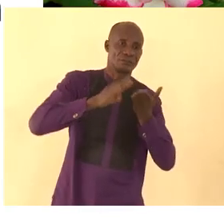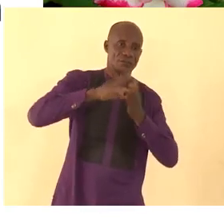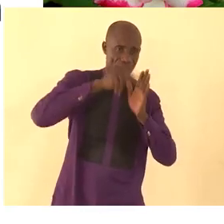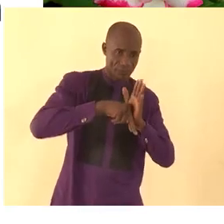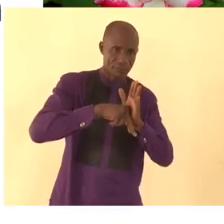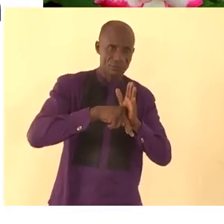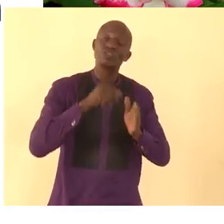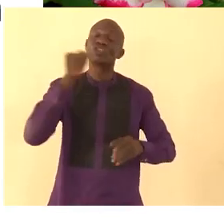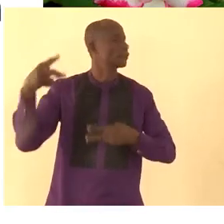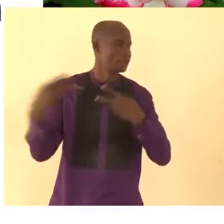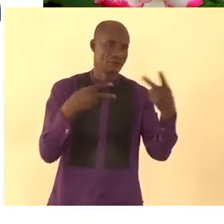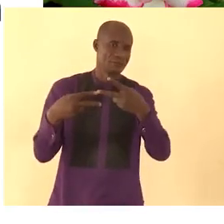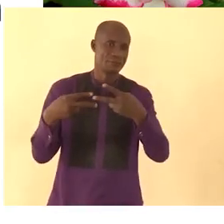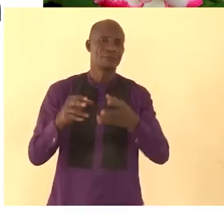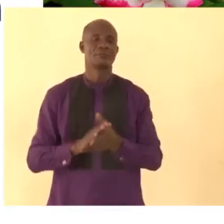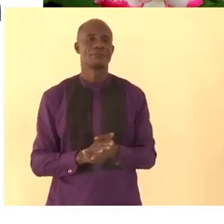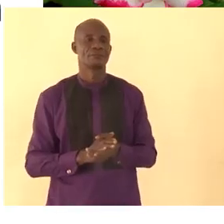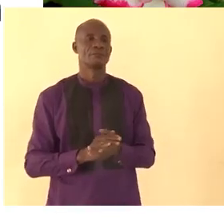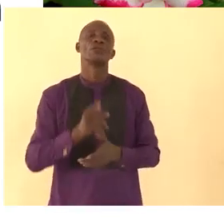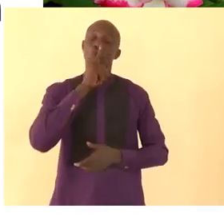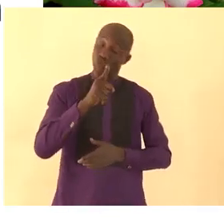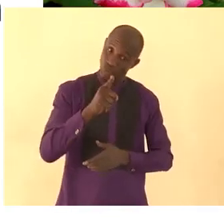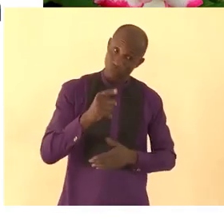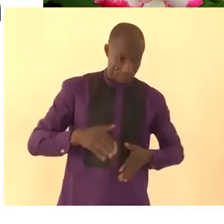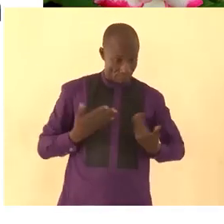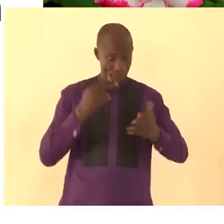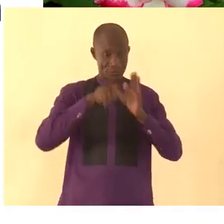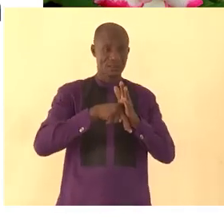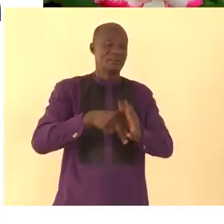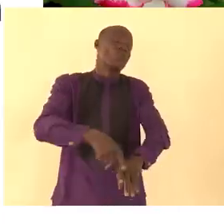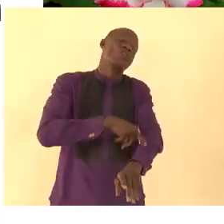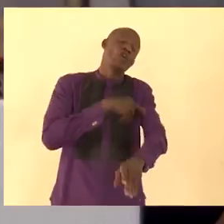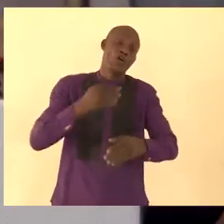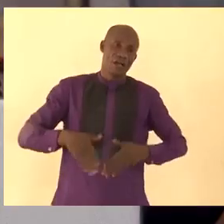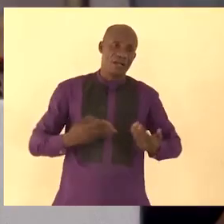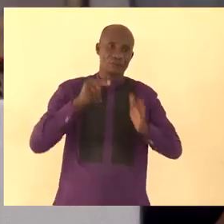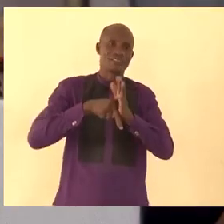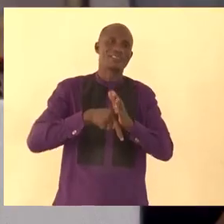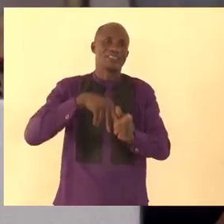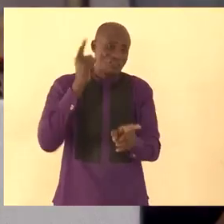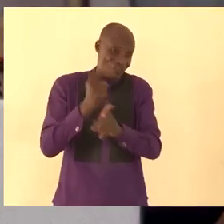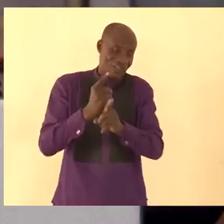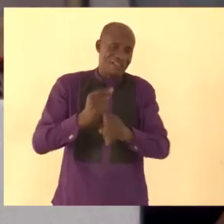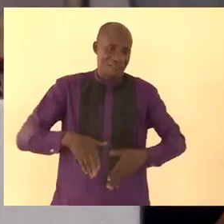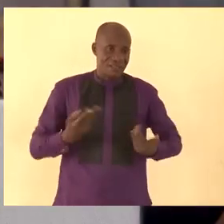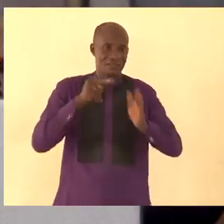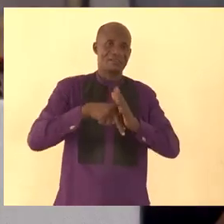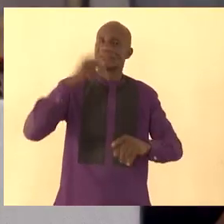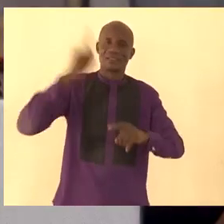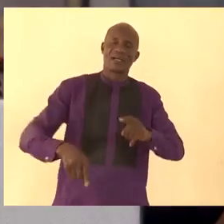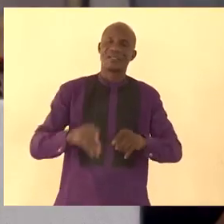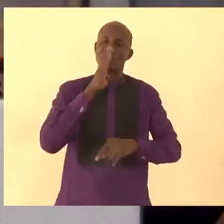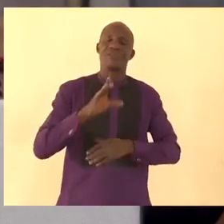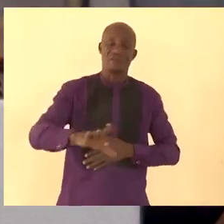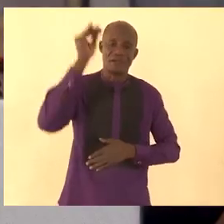forgiveness and non-violence. True happiness, lasting happiness, authentic happiness cannot be found in